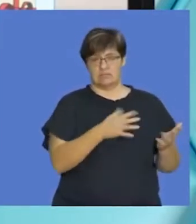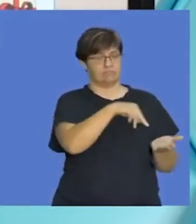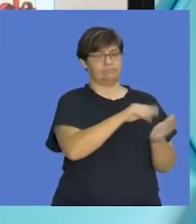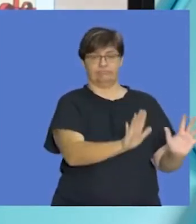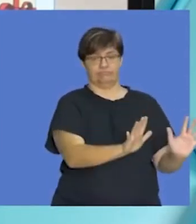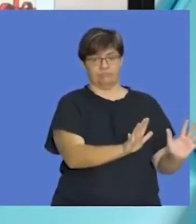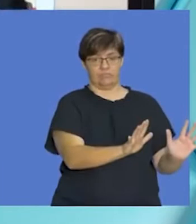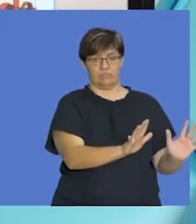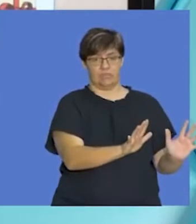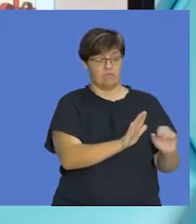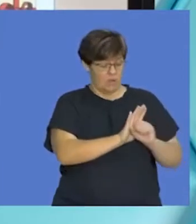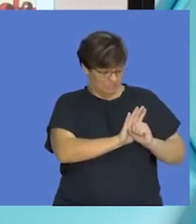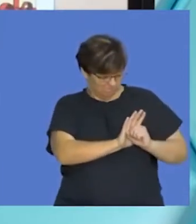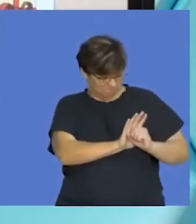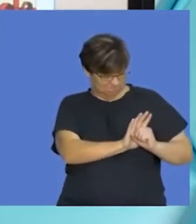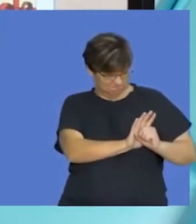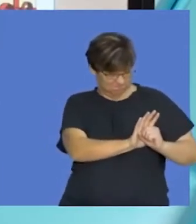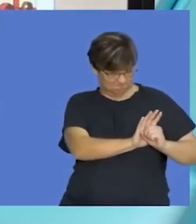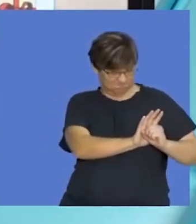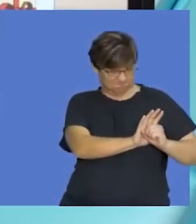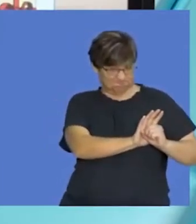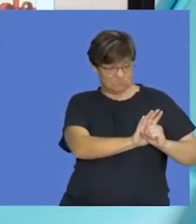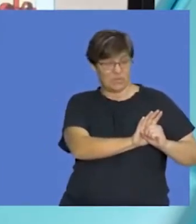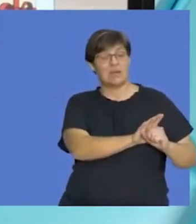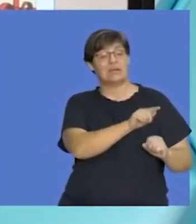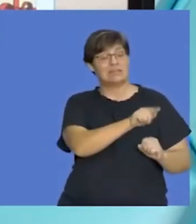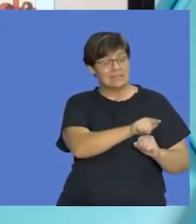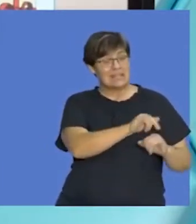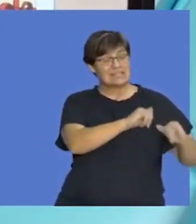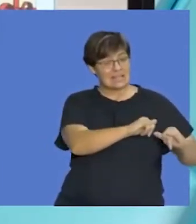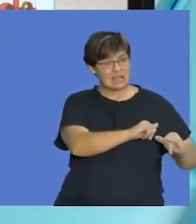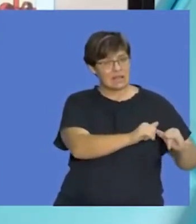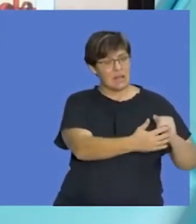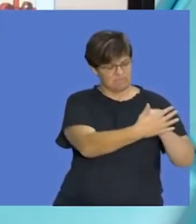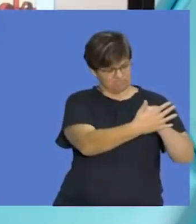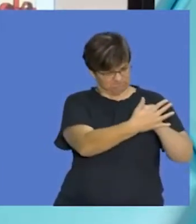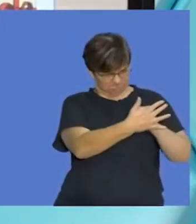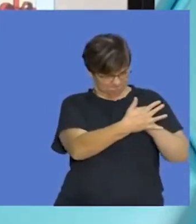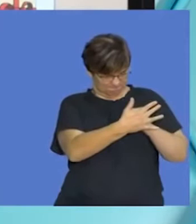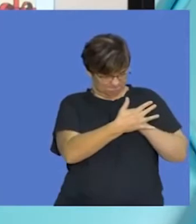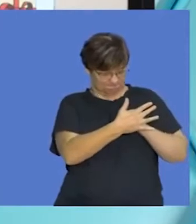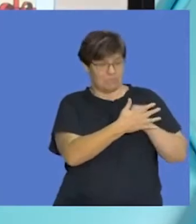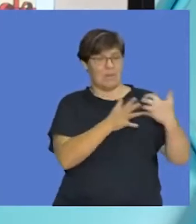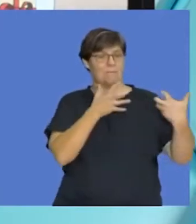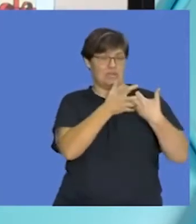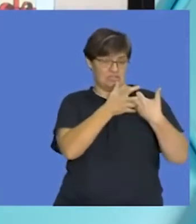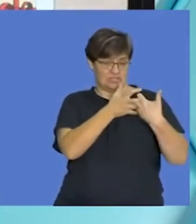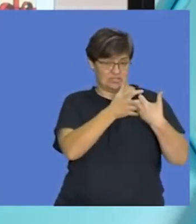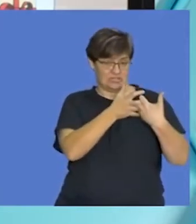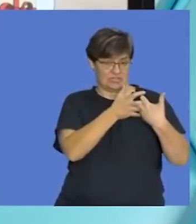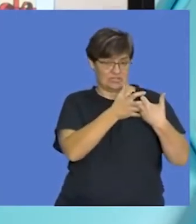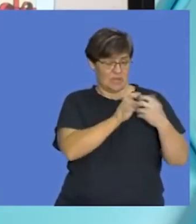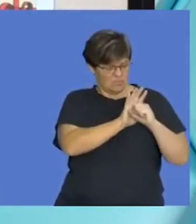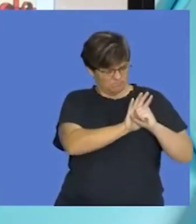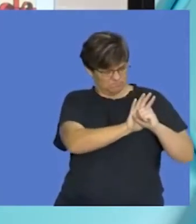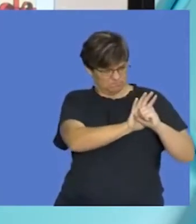standing. Soon as we start pushing it, the static friction has to match the applied force.